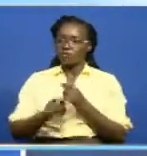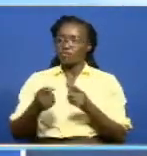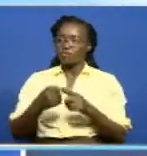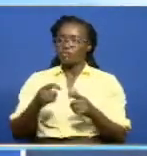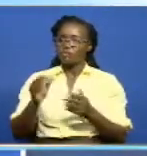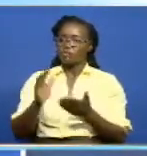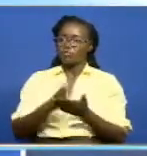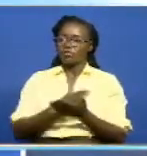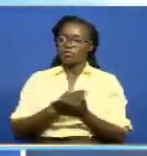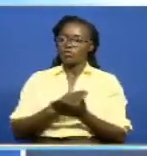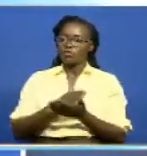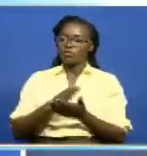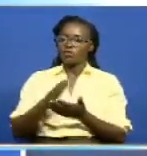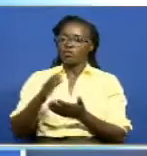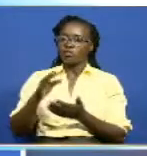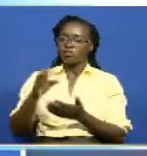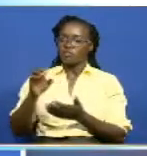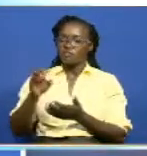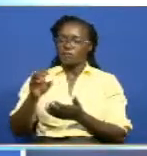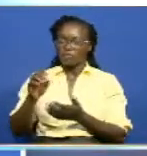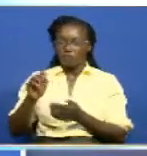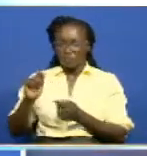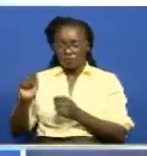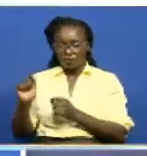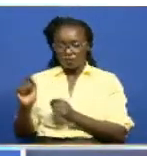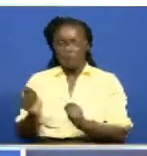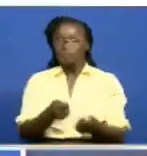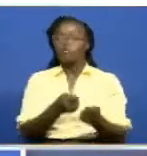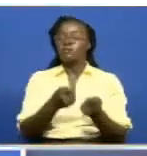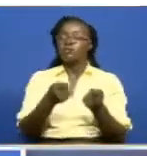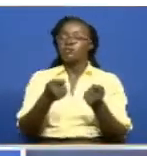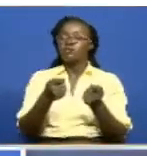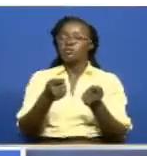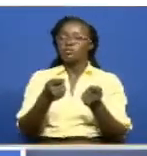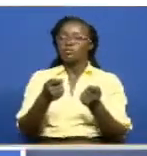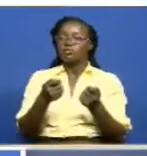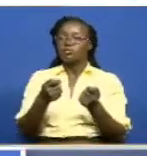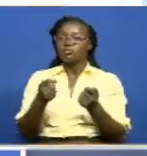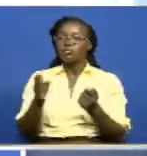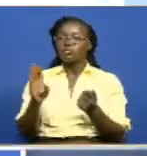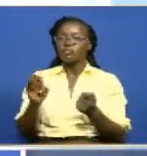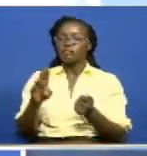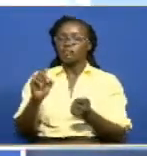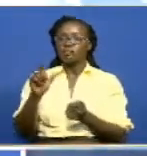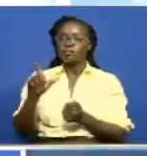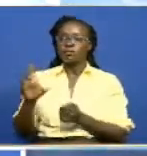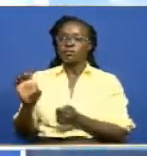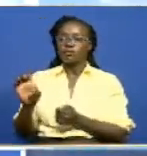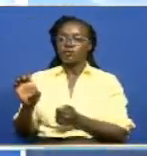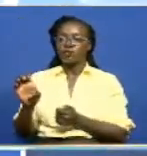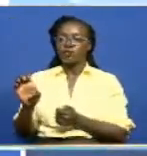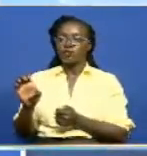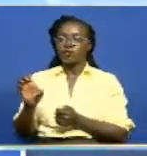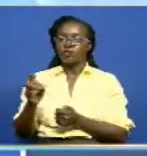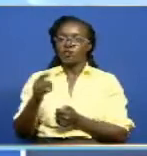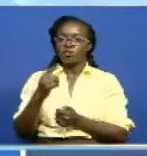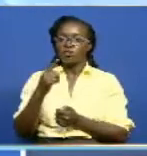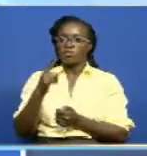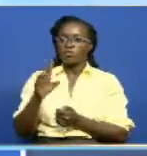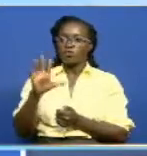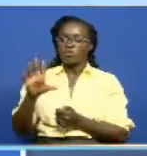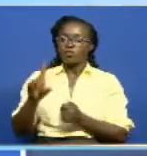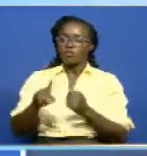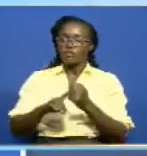of Europe's top golfers. The tournament, which is being played in a bubble format, has a field of 156